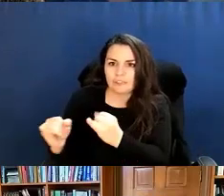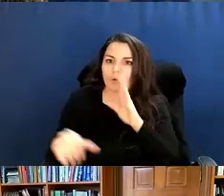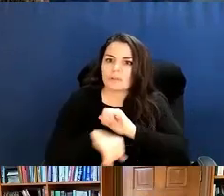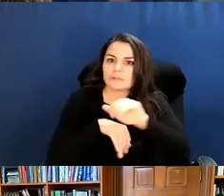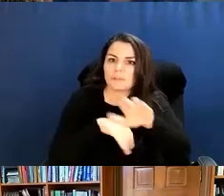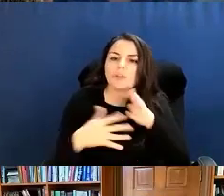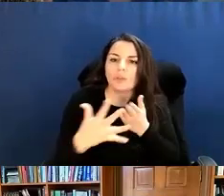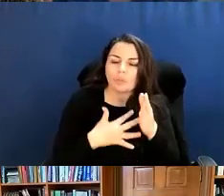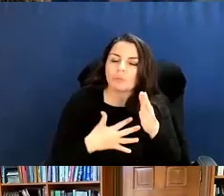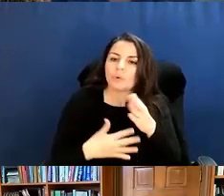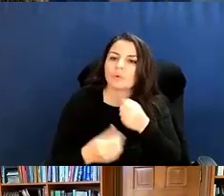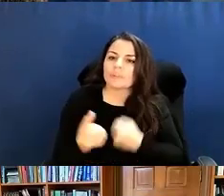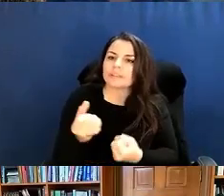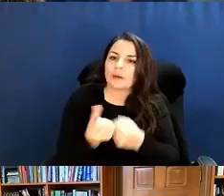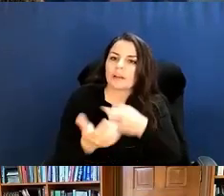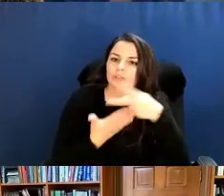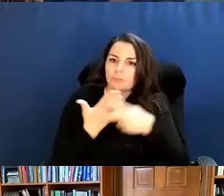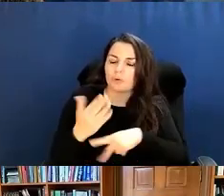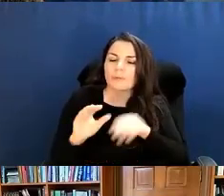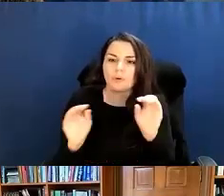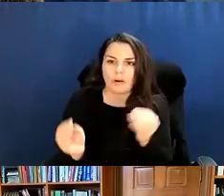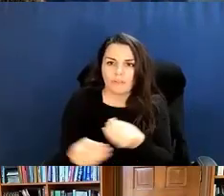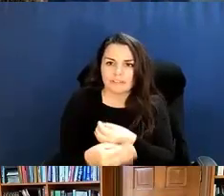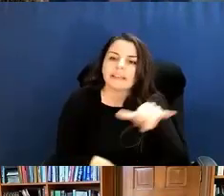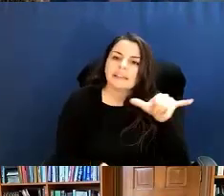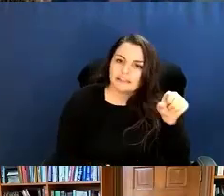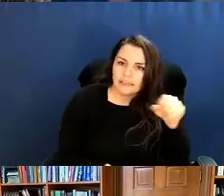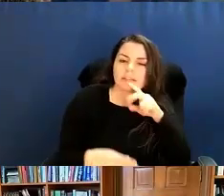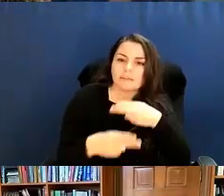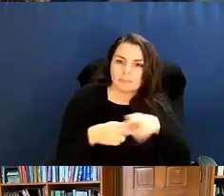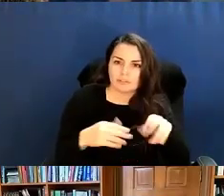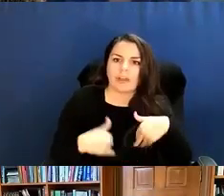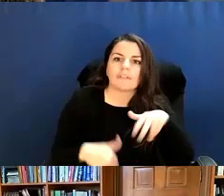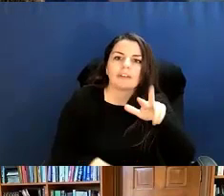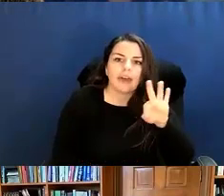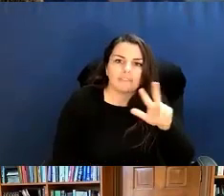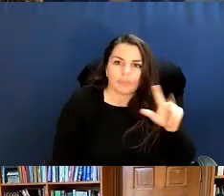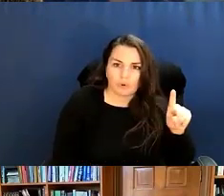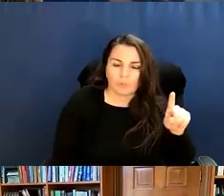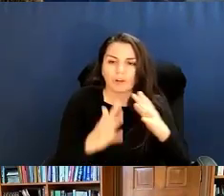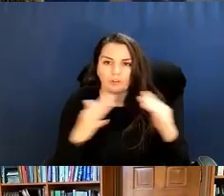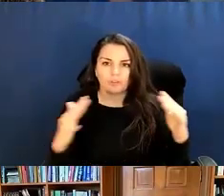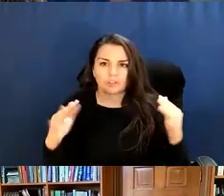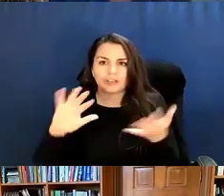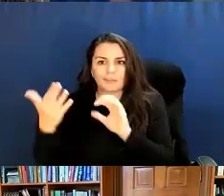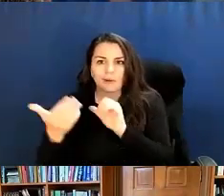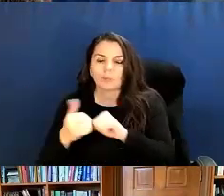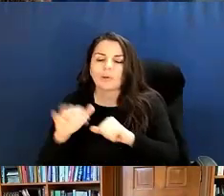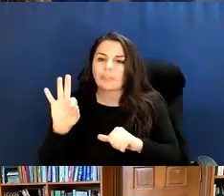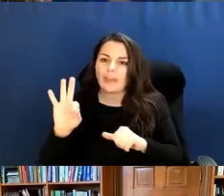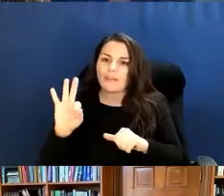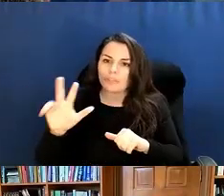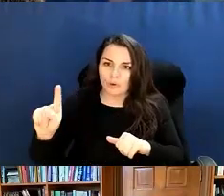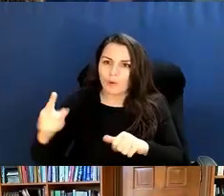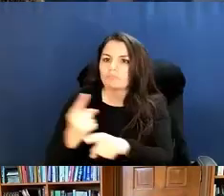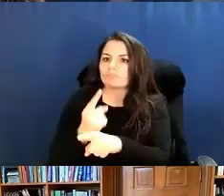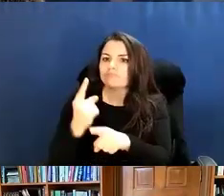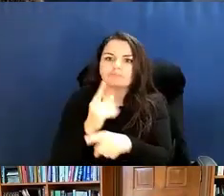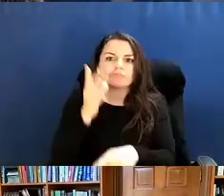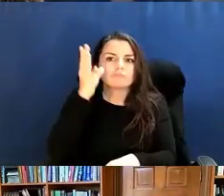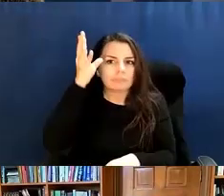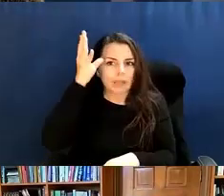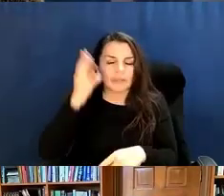F31 Diversity versus F31 traditional route? Okay, so there's a couple of things mixed in here. So Diversity Supplement